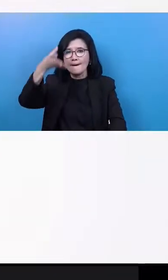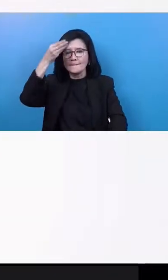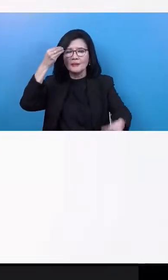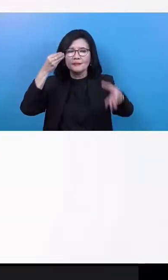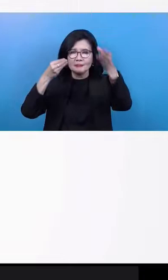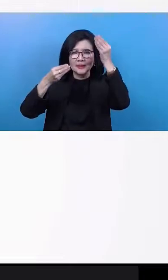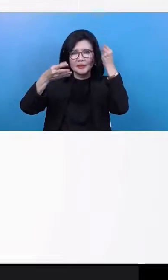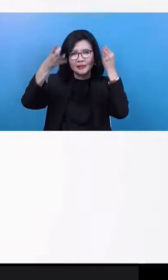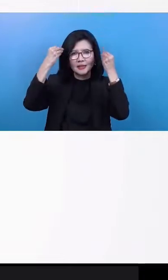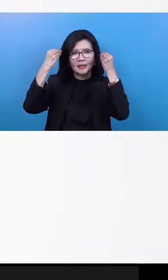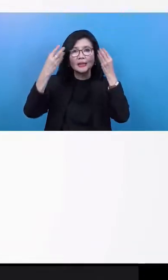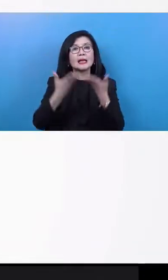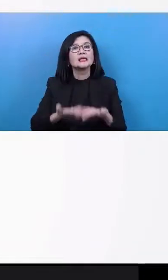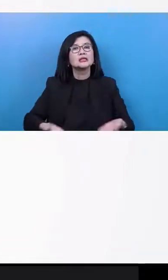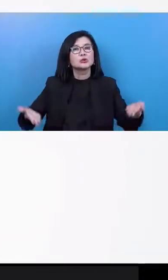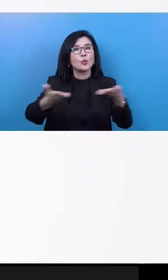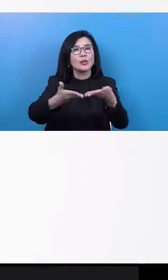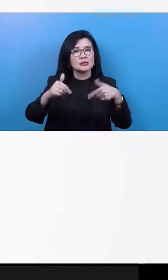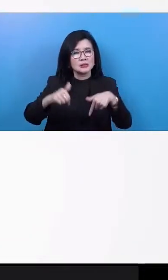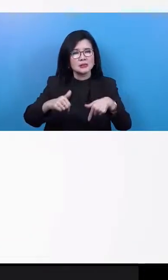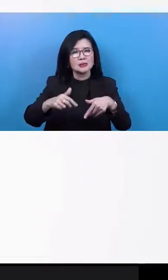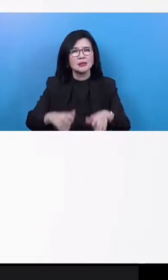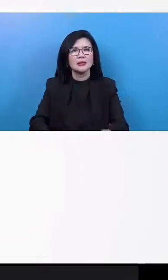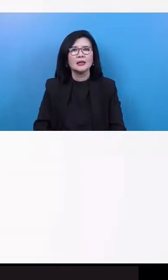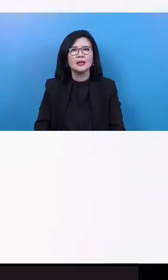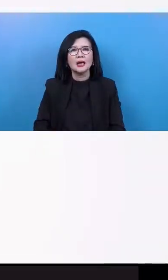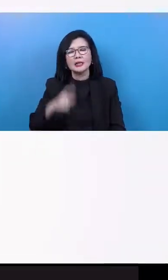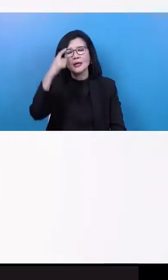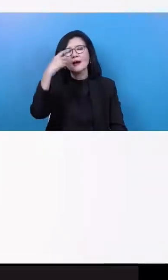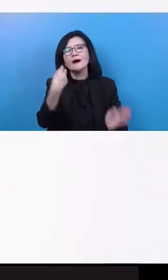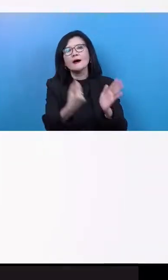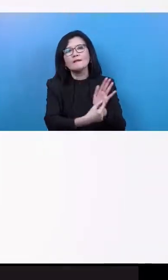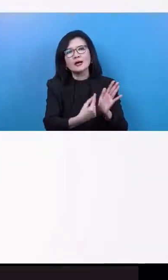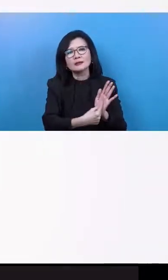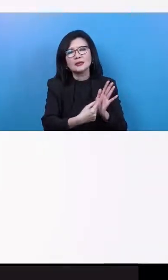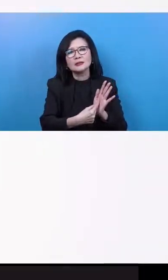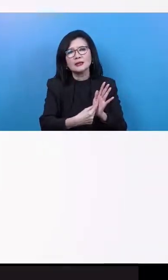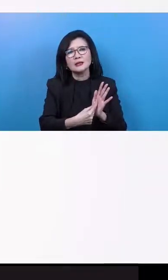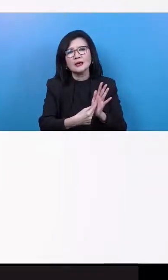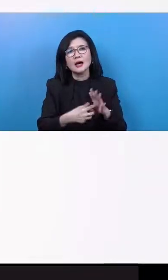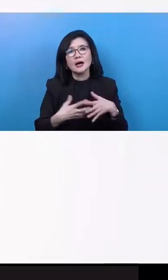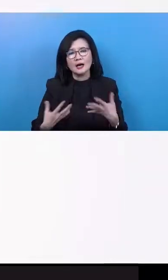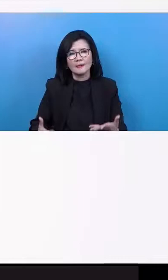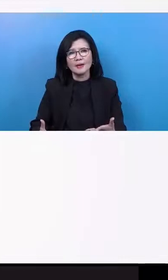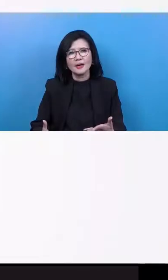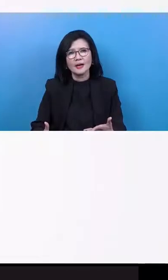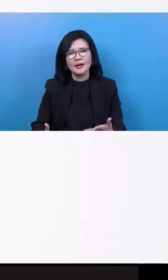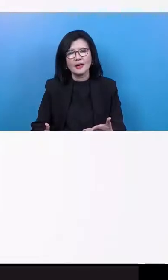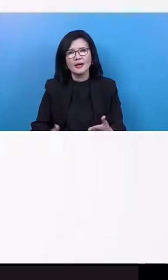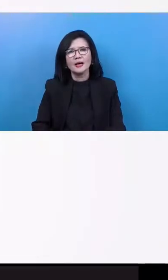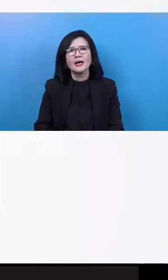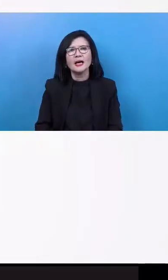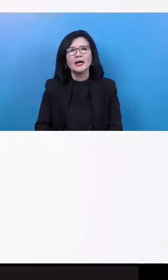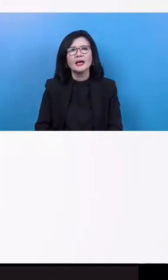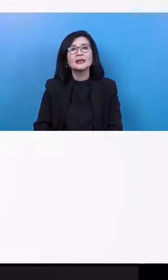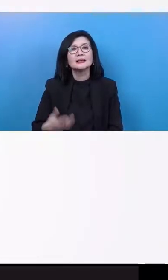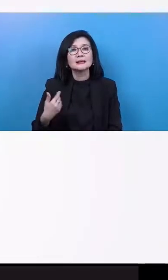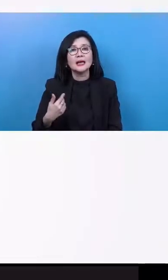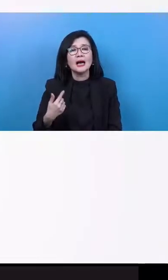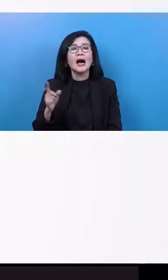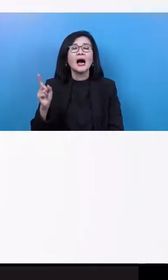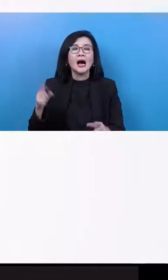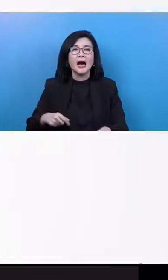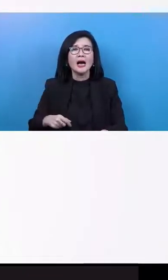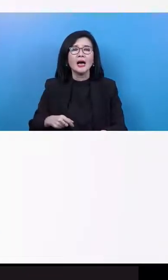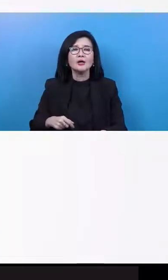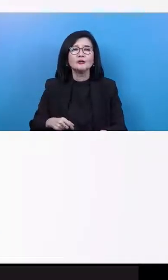of them being the fact that we tend to wait for disasters to strike before we respond, which is actually a traditional